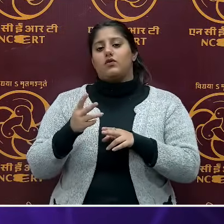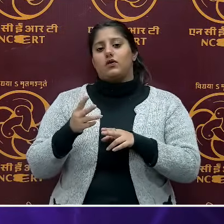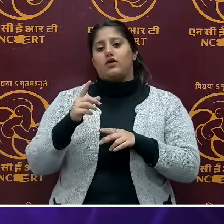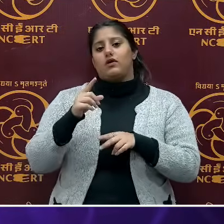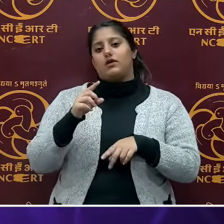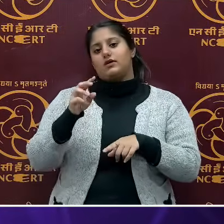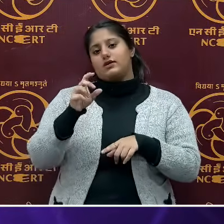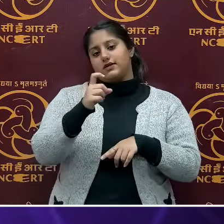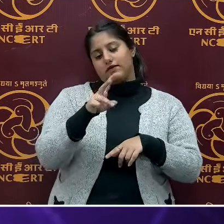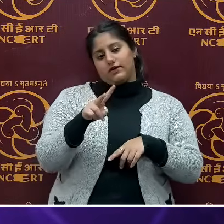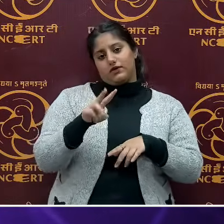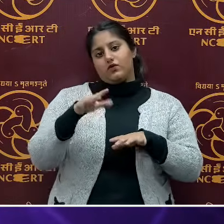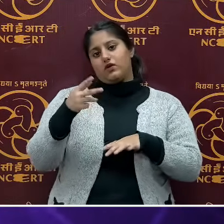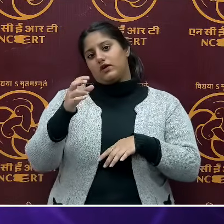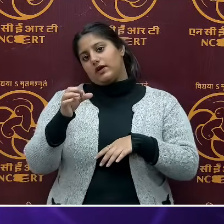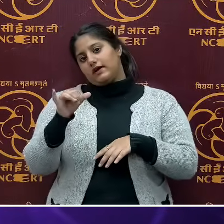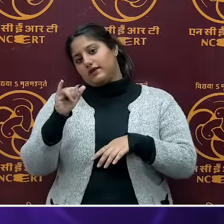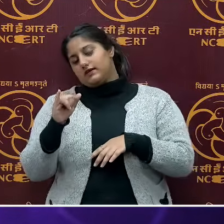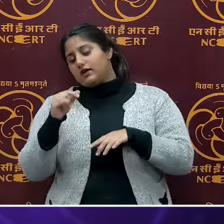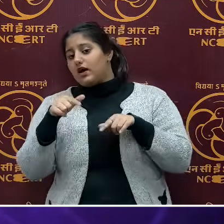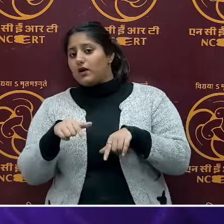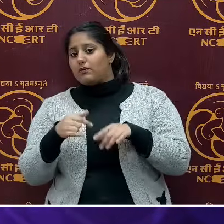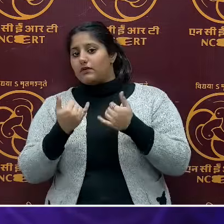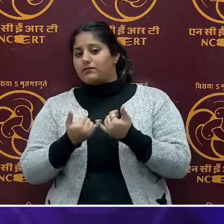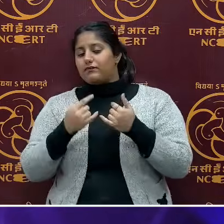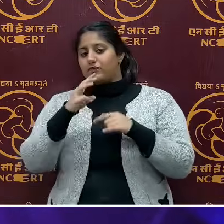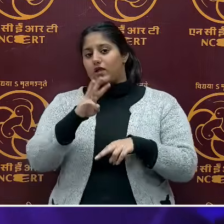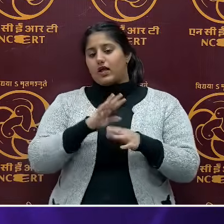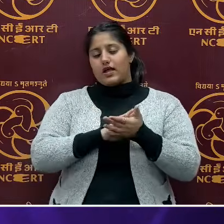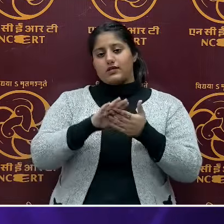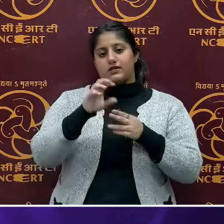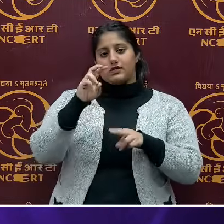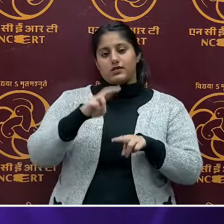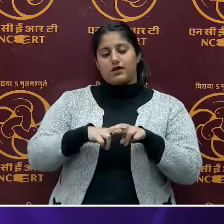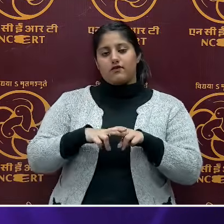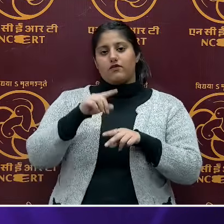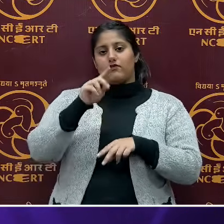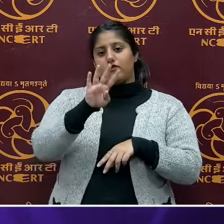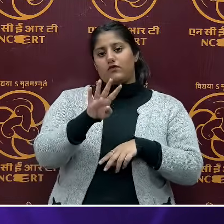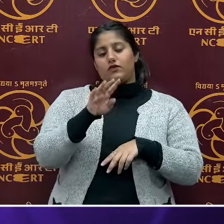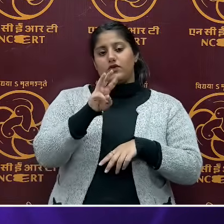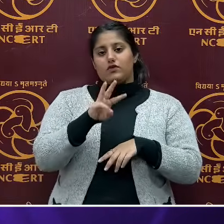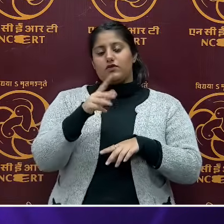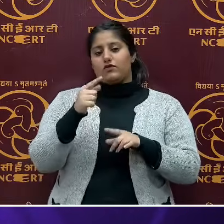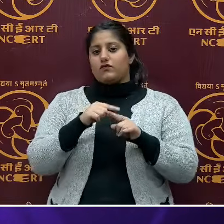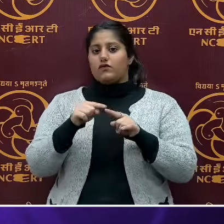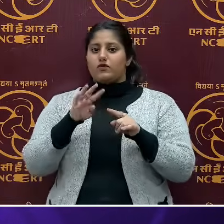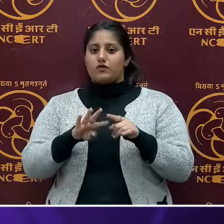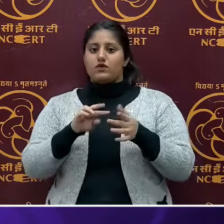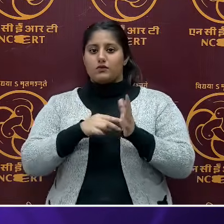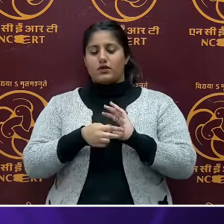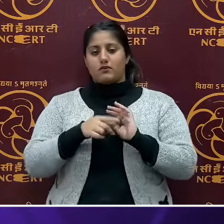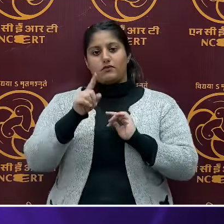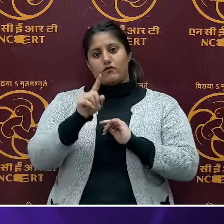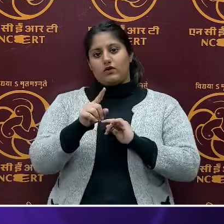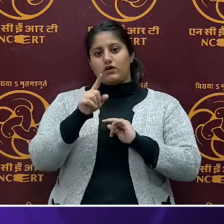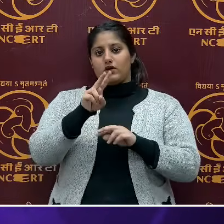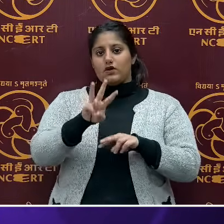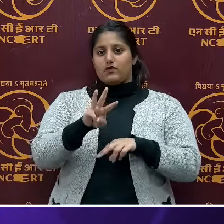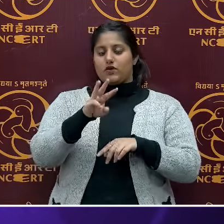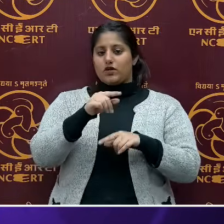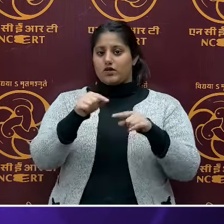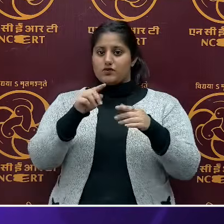96? Now, HCF of 3 and 4 is 1. So, the ratio which is given